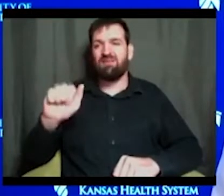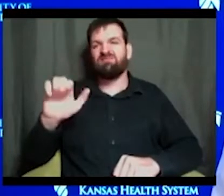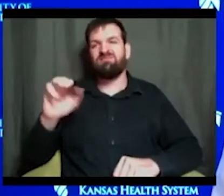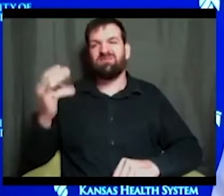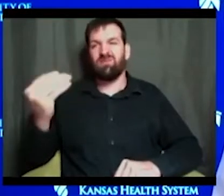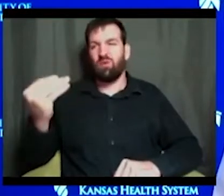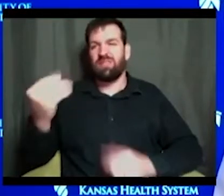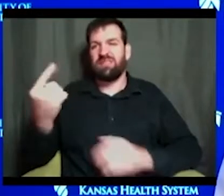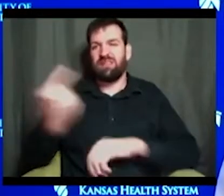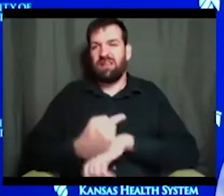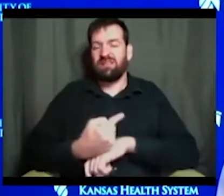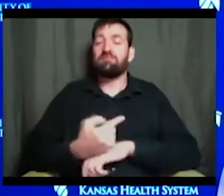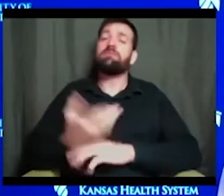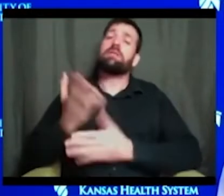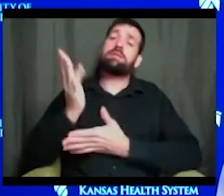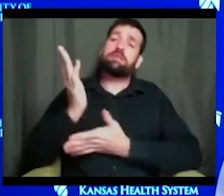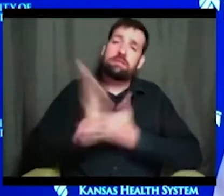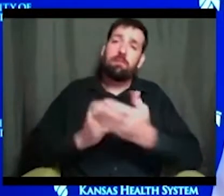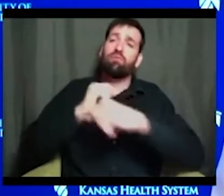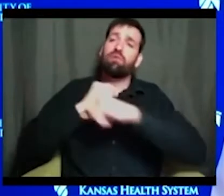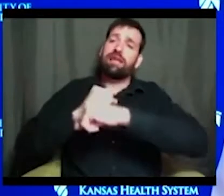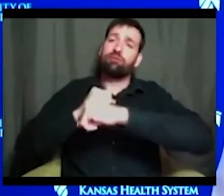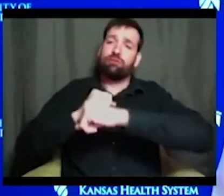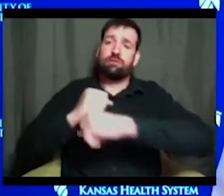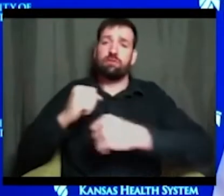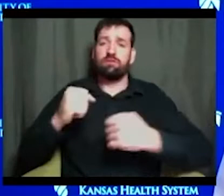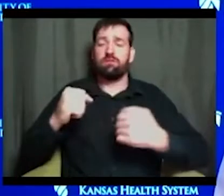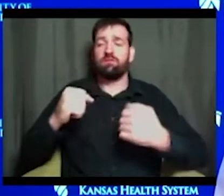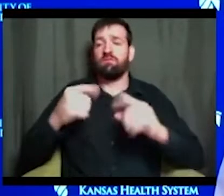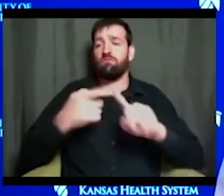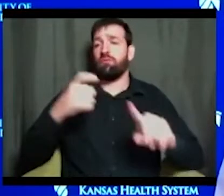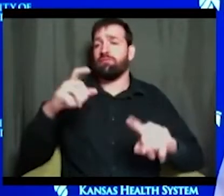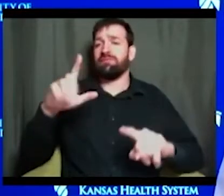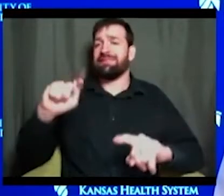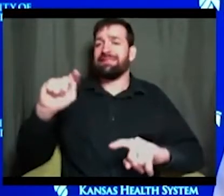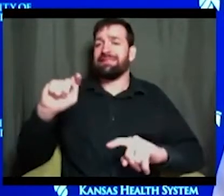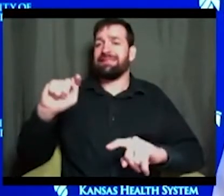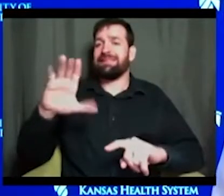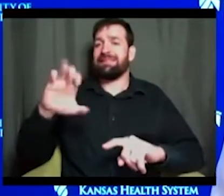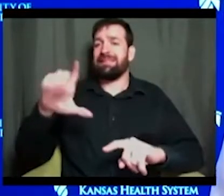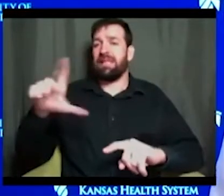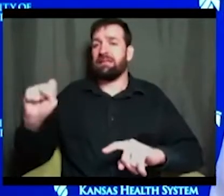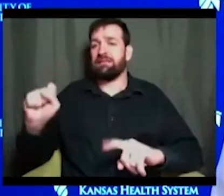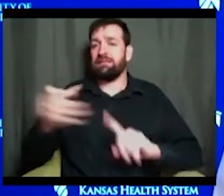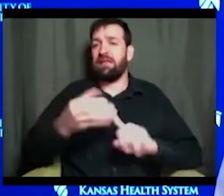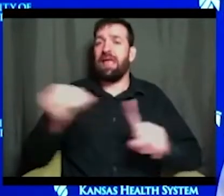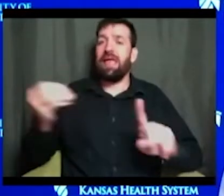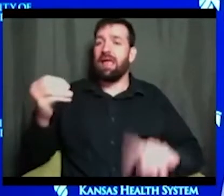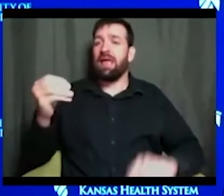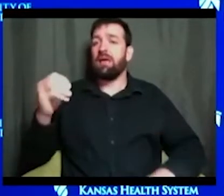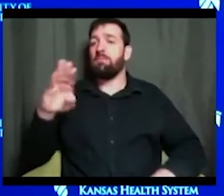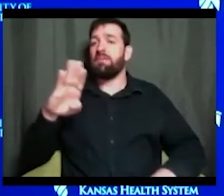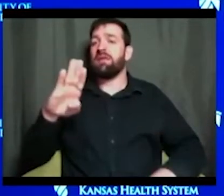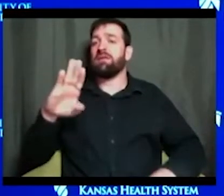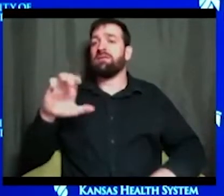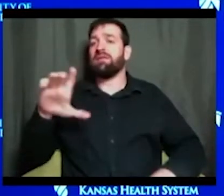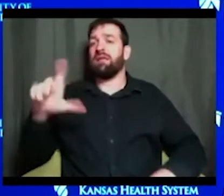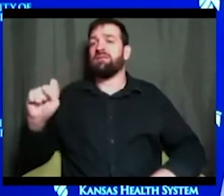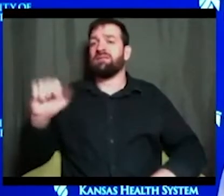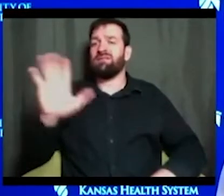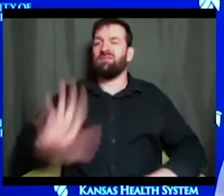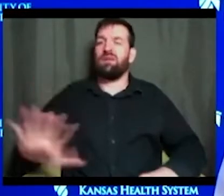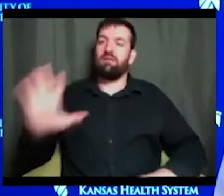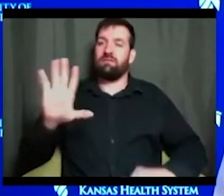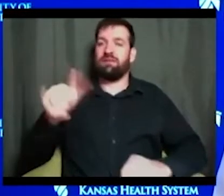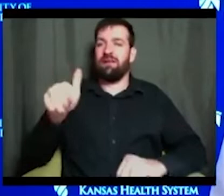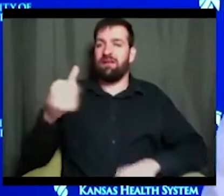with the immune response from T cells and B cells creating antibodies, probably about that 10-day. But for really full protection,